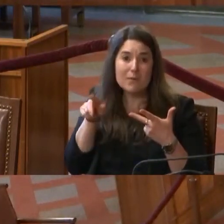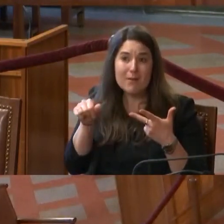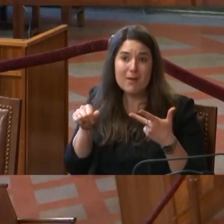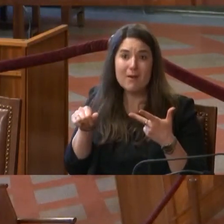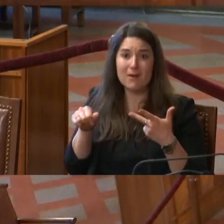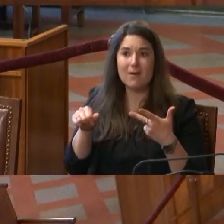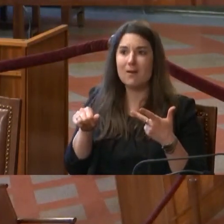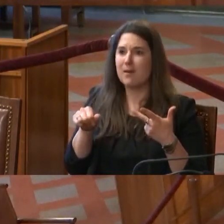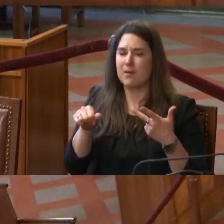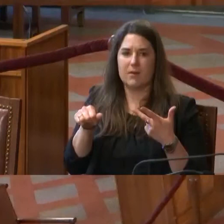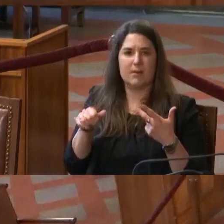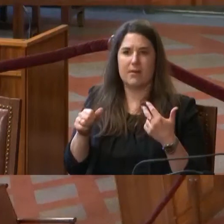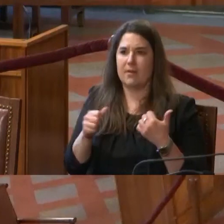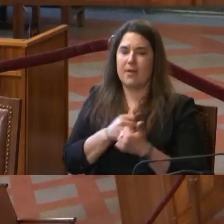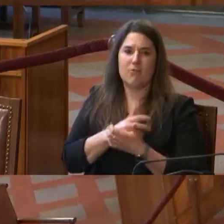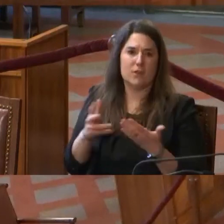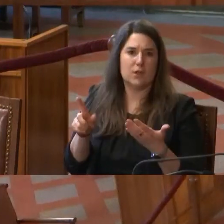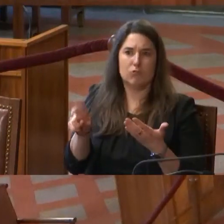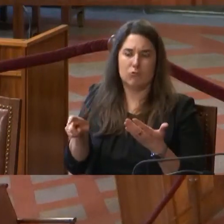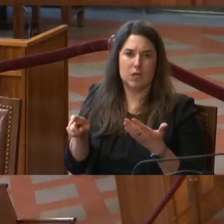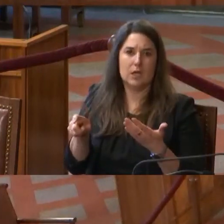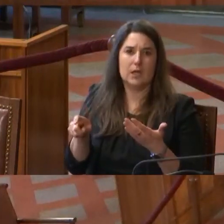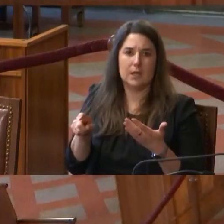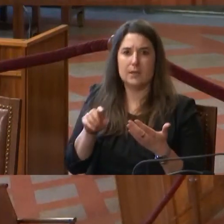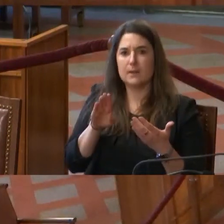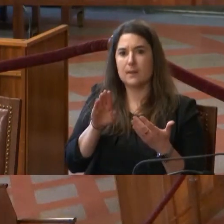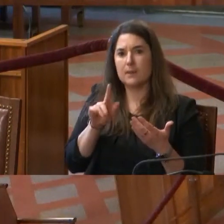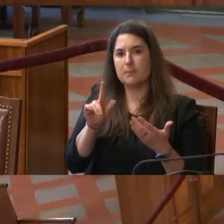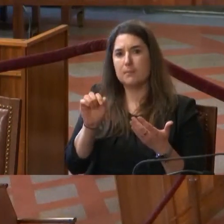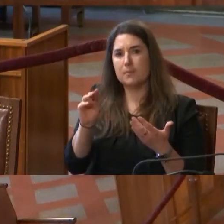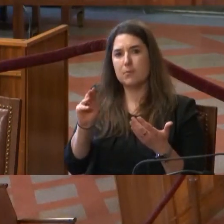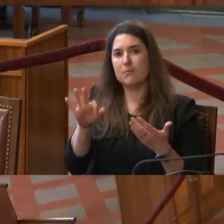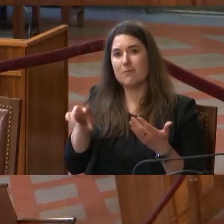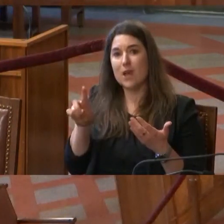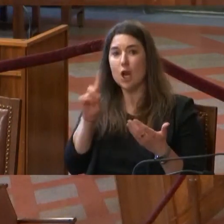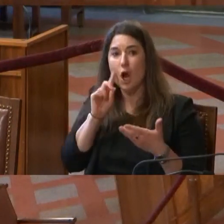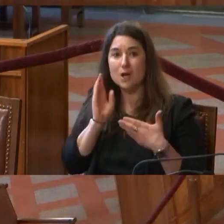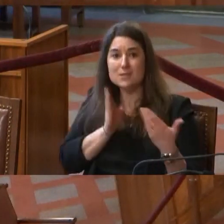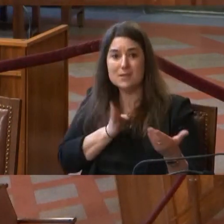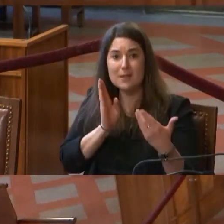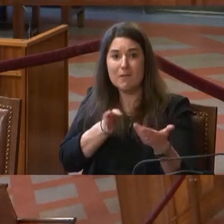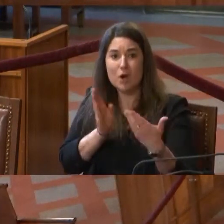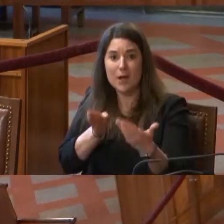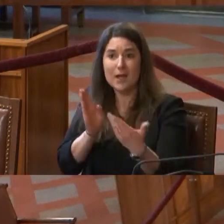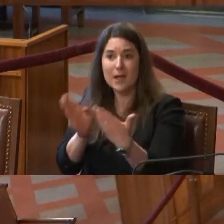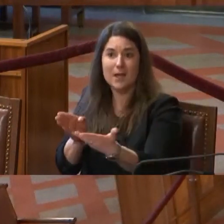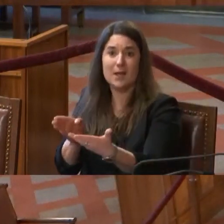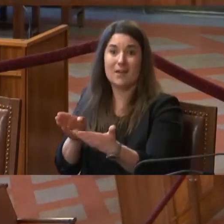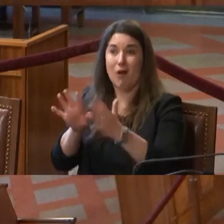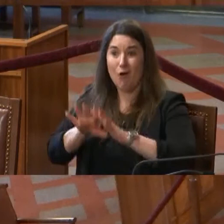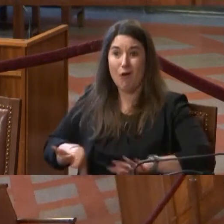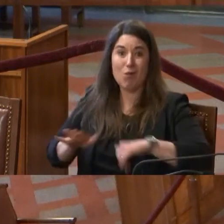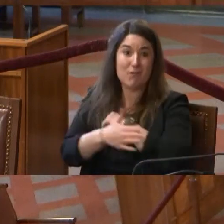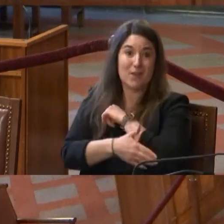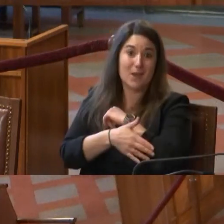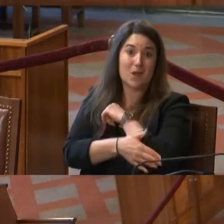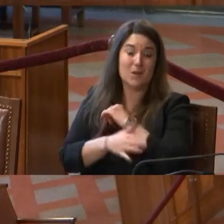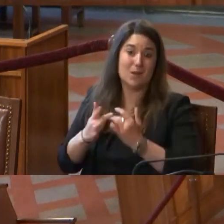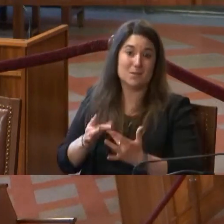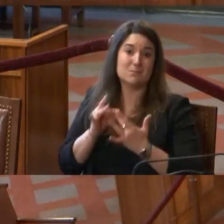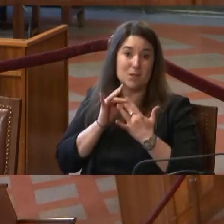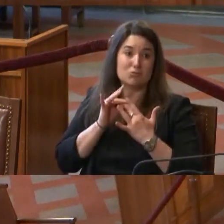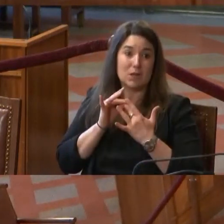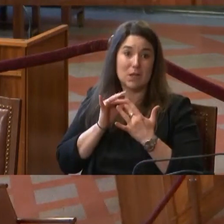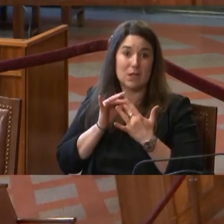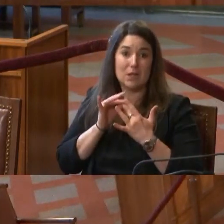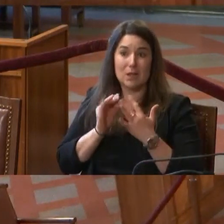bank needs, these Bloomfield residents are delivering, and they're starting to deliver countywide, especially